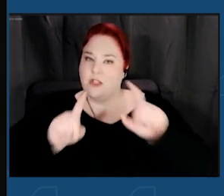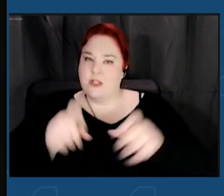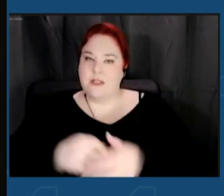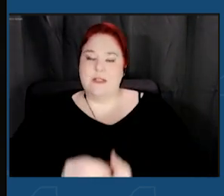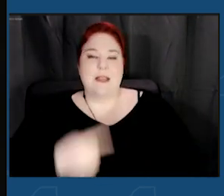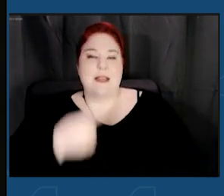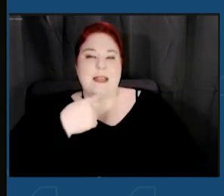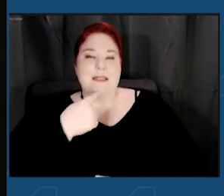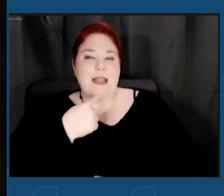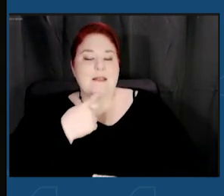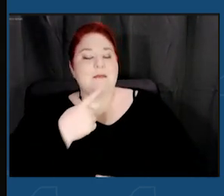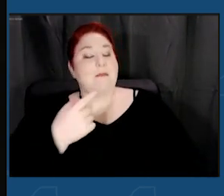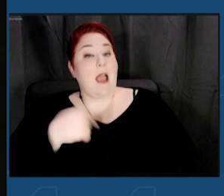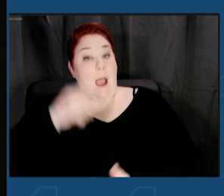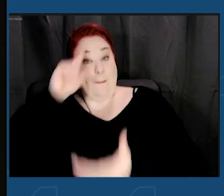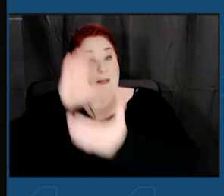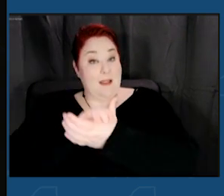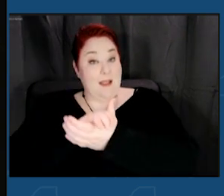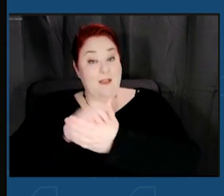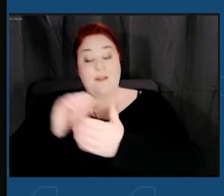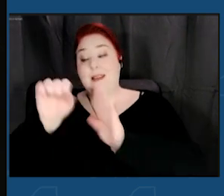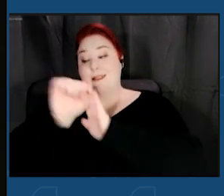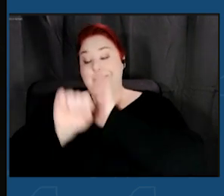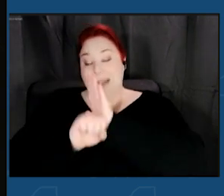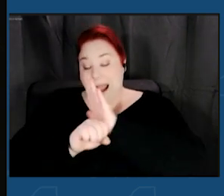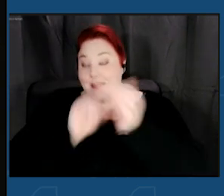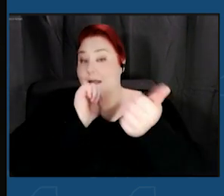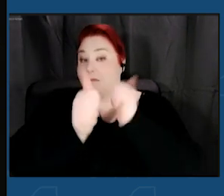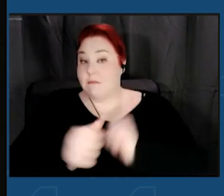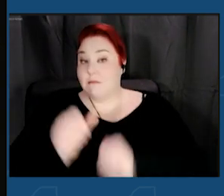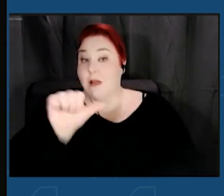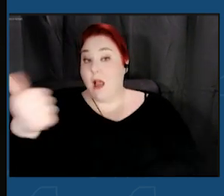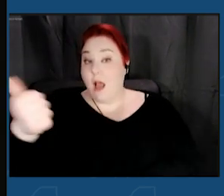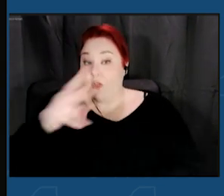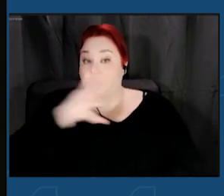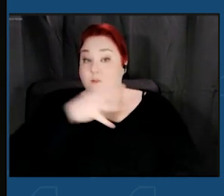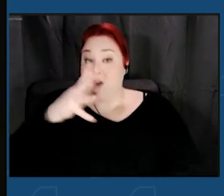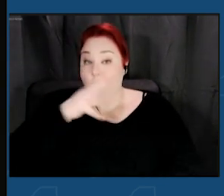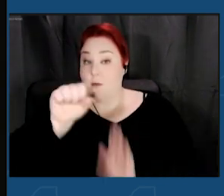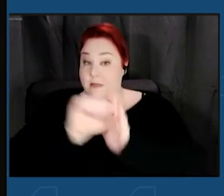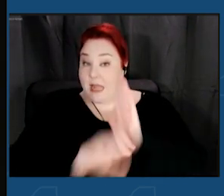as a state that's in competition with other farm areas around the country,